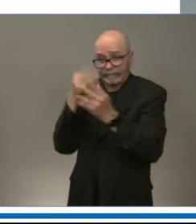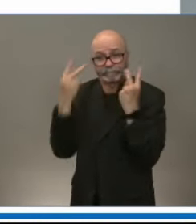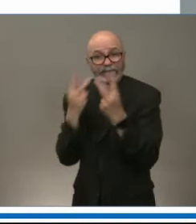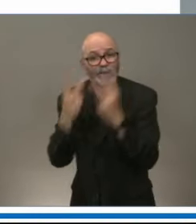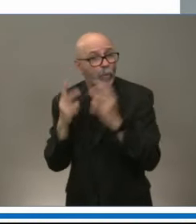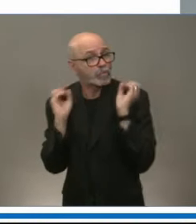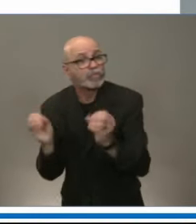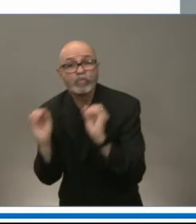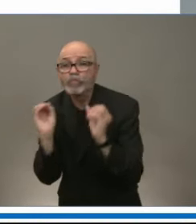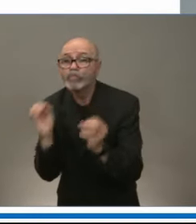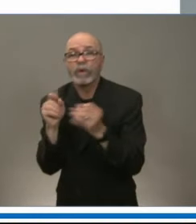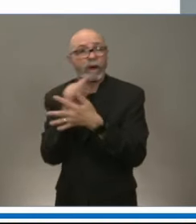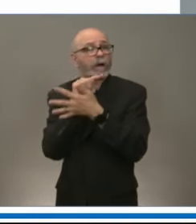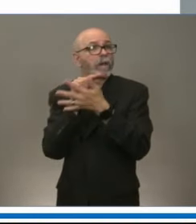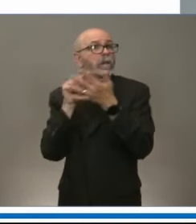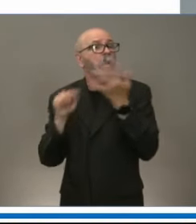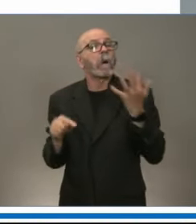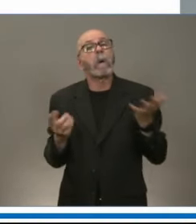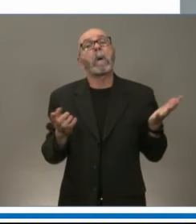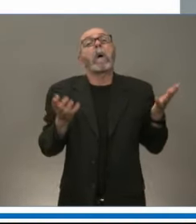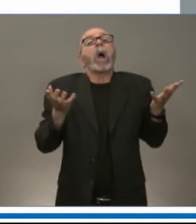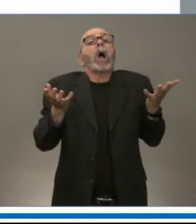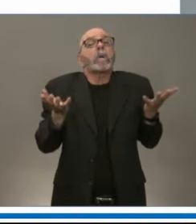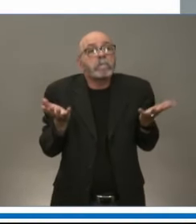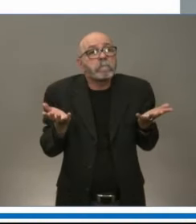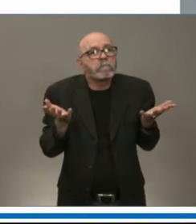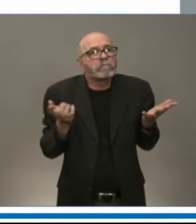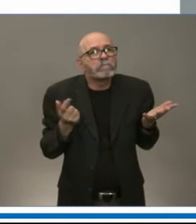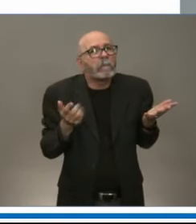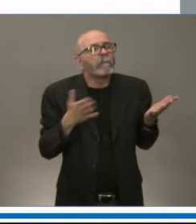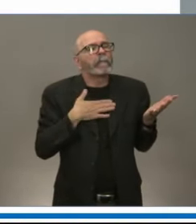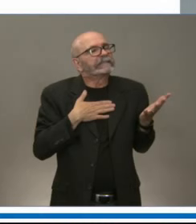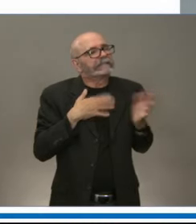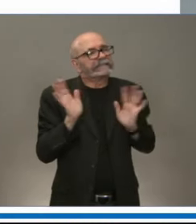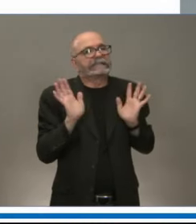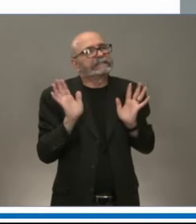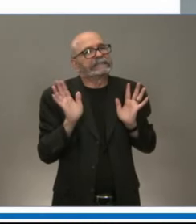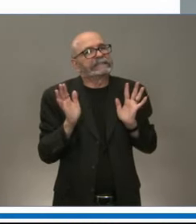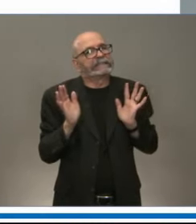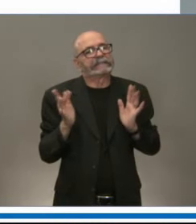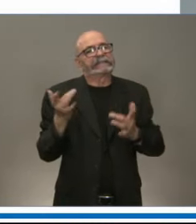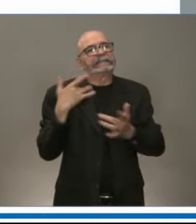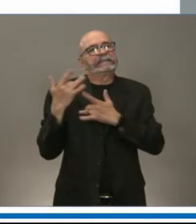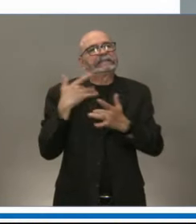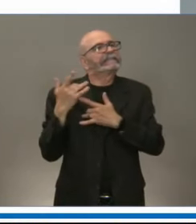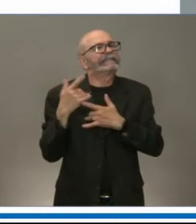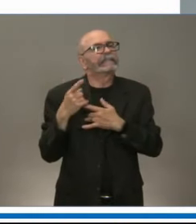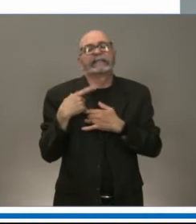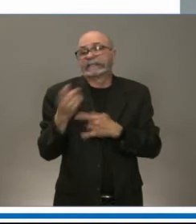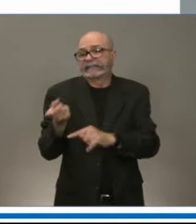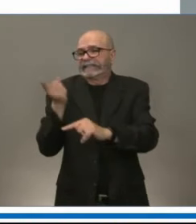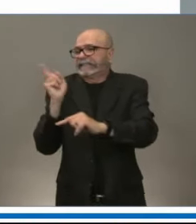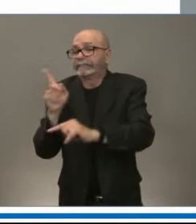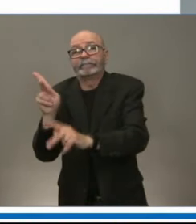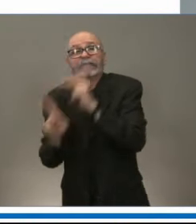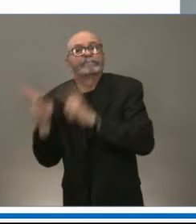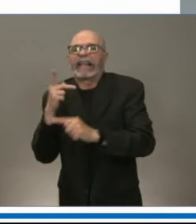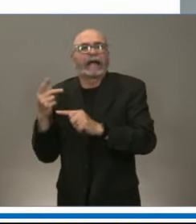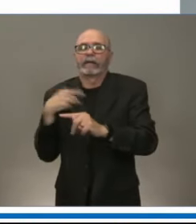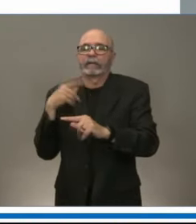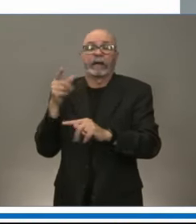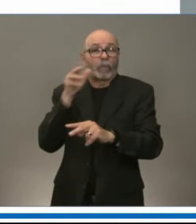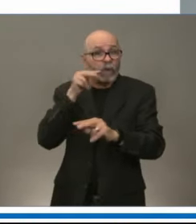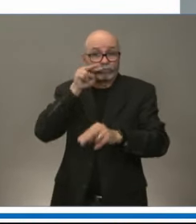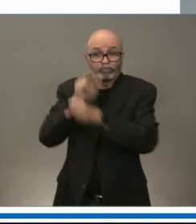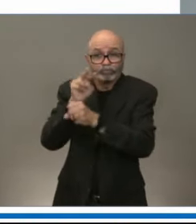home, I would be concerned that families don't have the level of the ability to provide the necessary level of care, and in a lot of